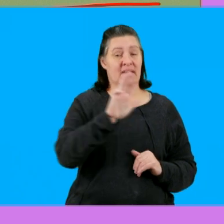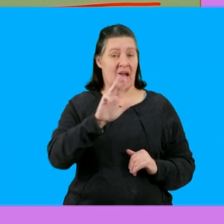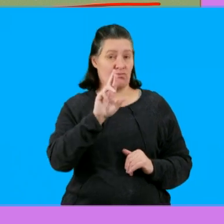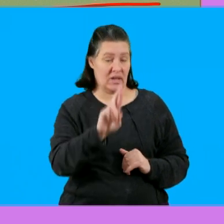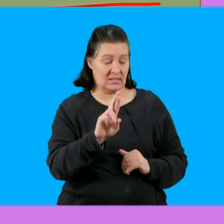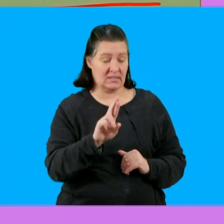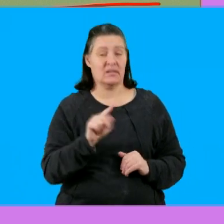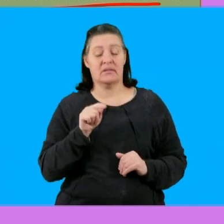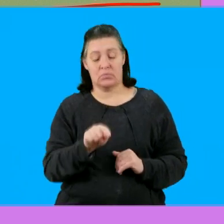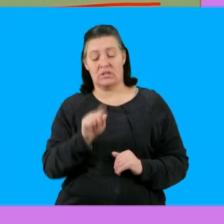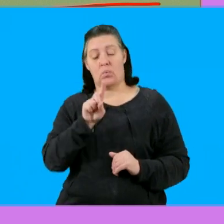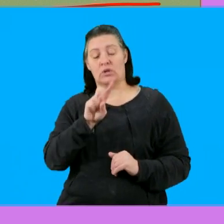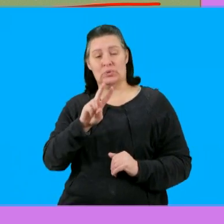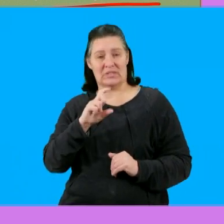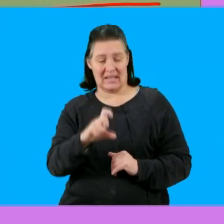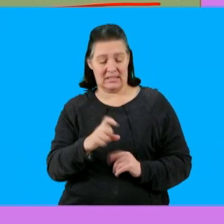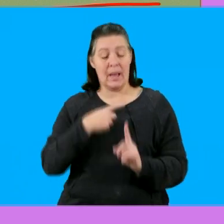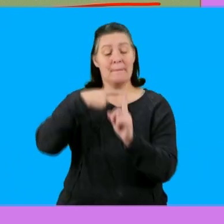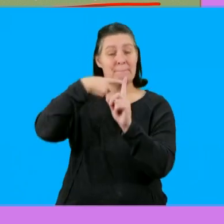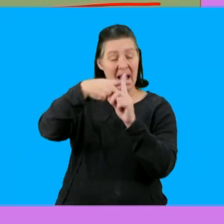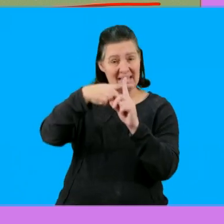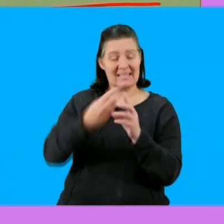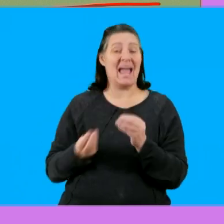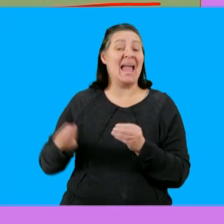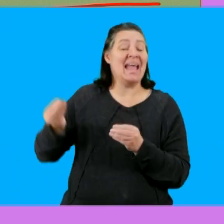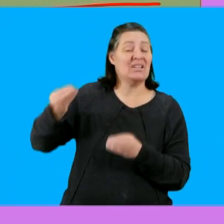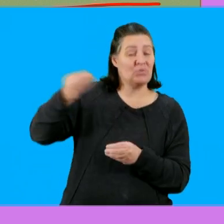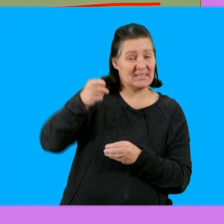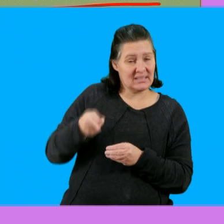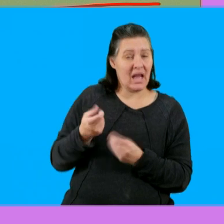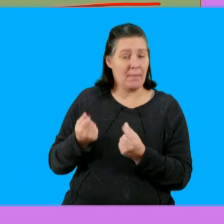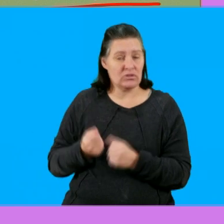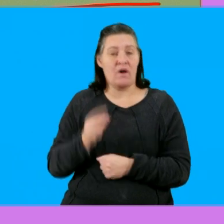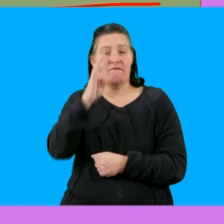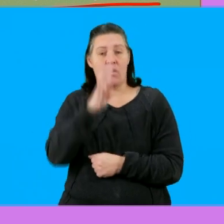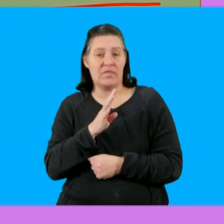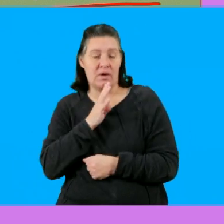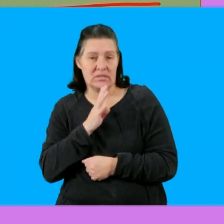6,159 Rand and 12 cents, plus the interest on this loan amount of